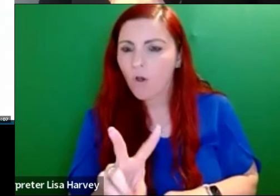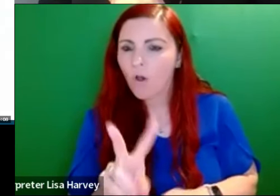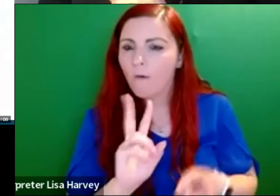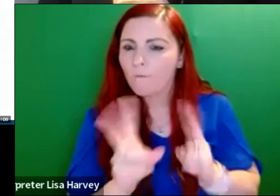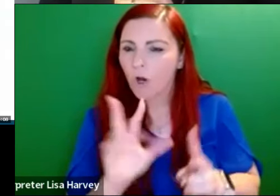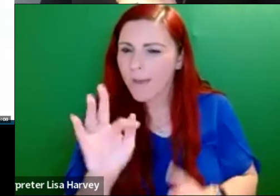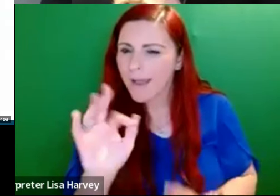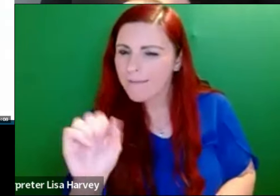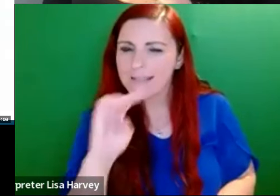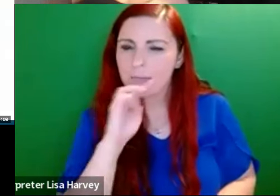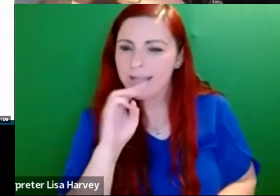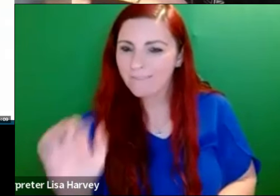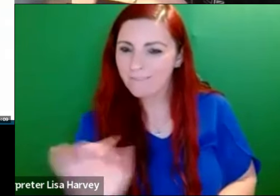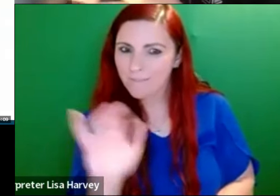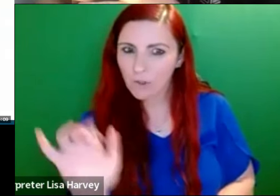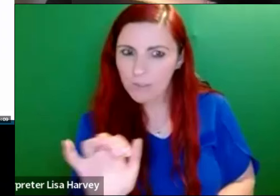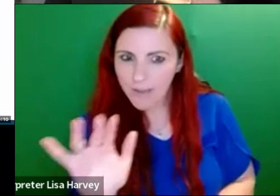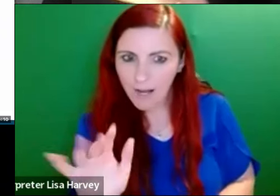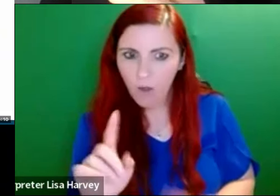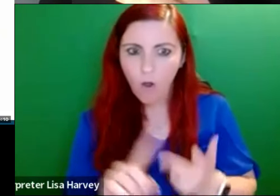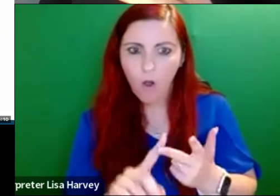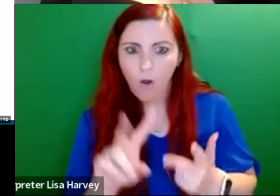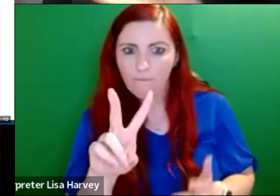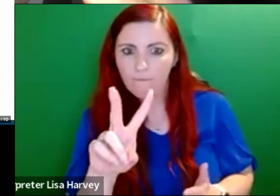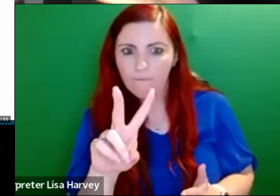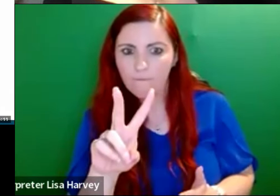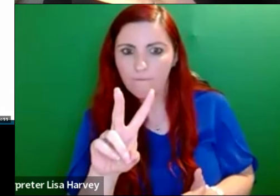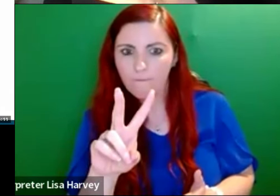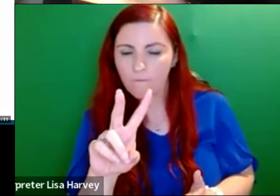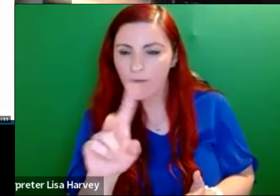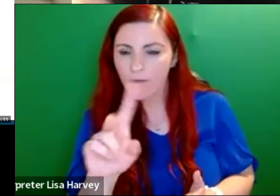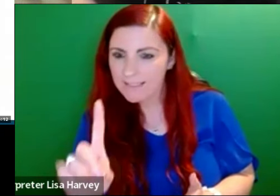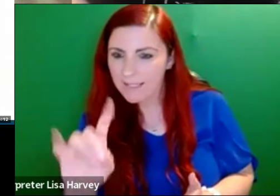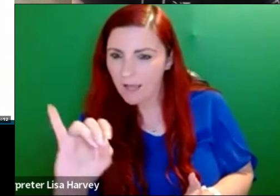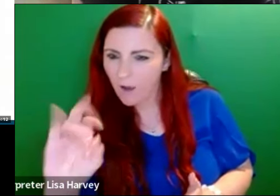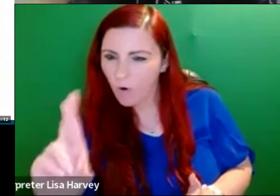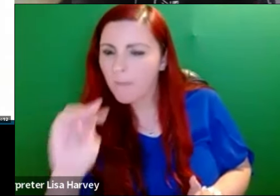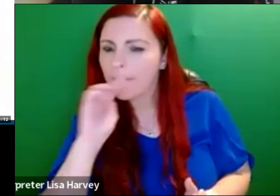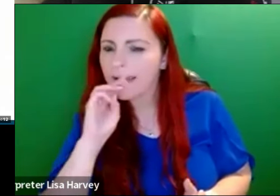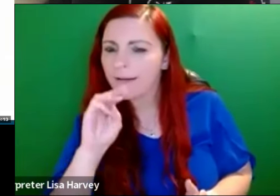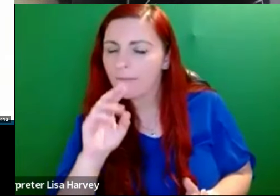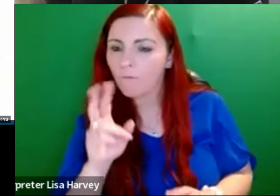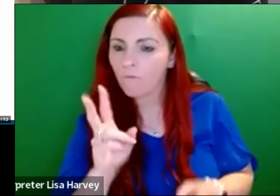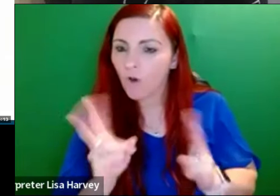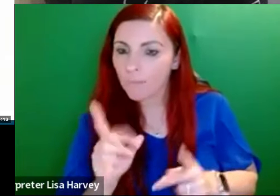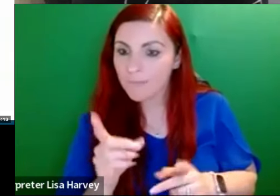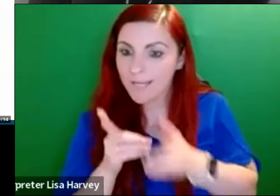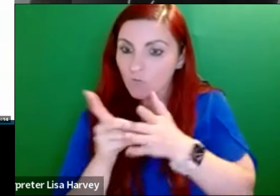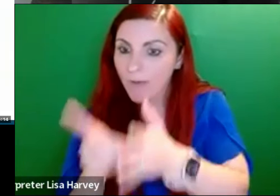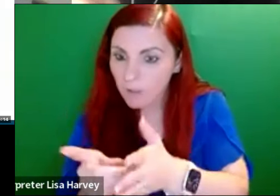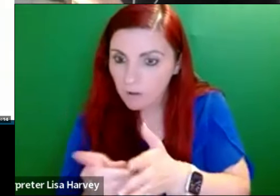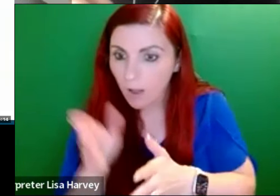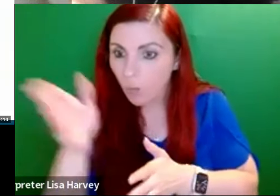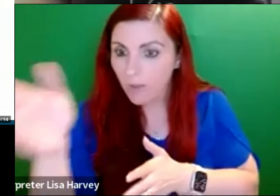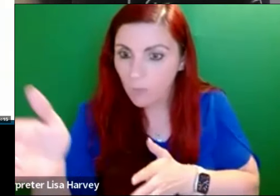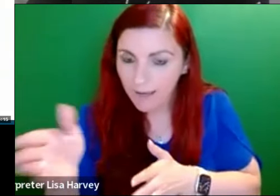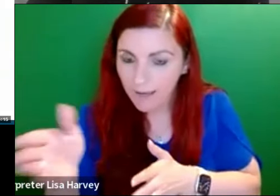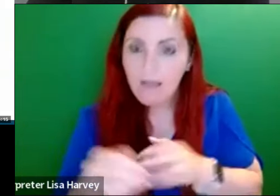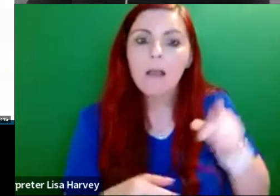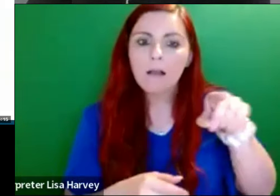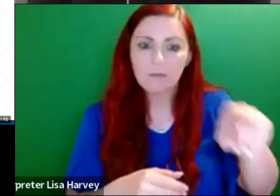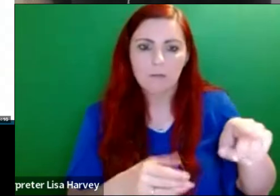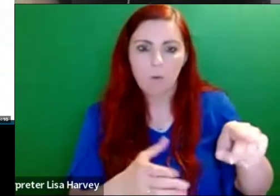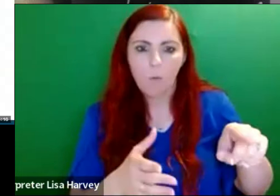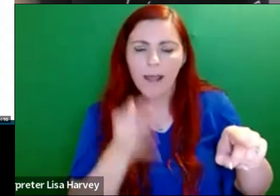verb indicating directional, then later on, if I want to just look at verbs as a wider category, I can just bunch all